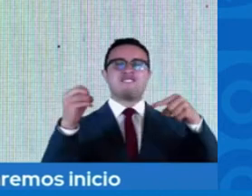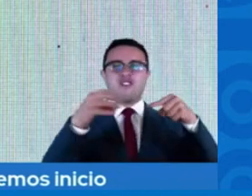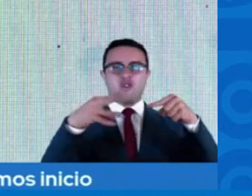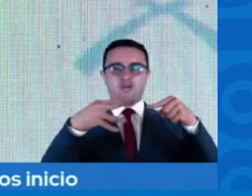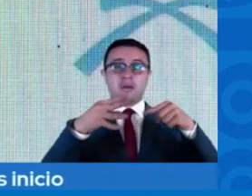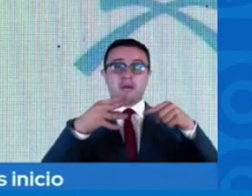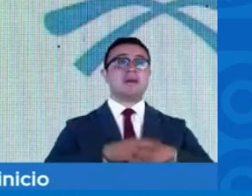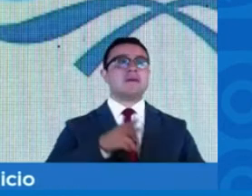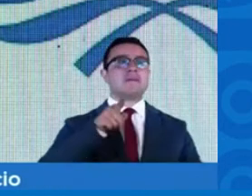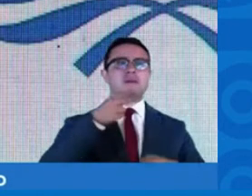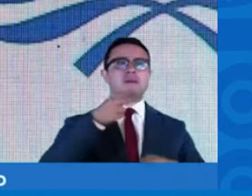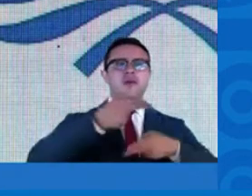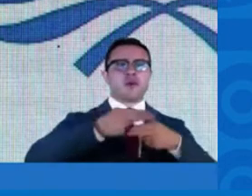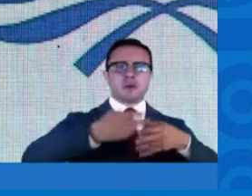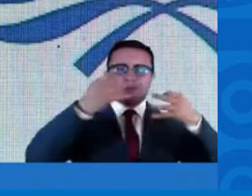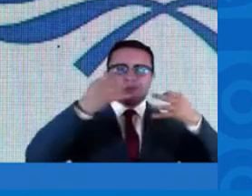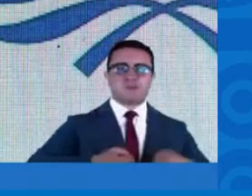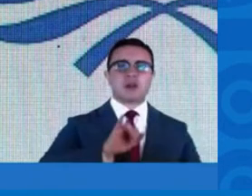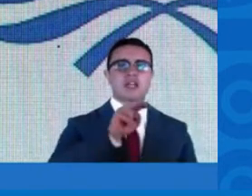4,